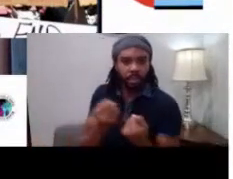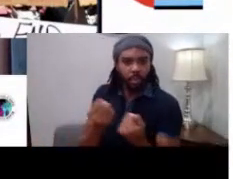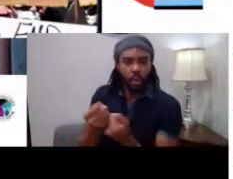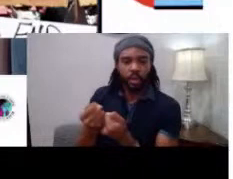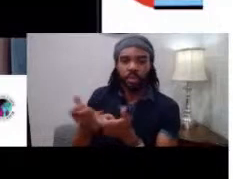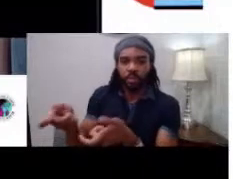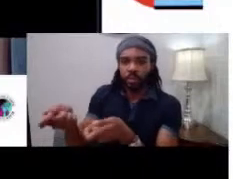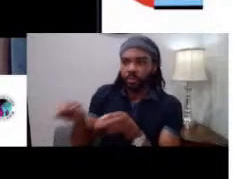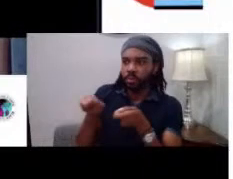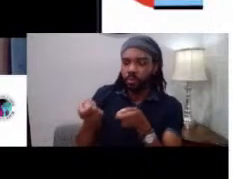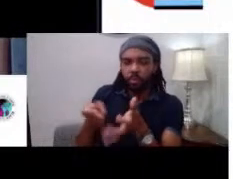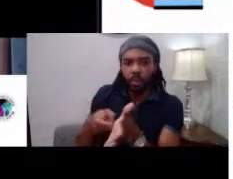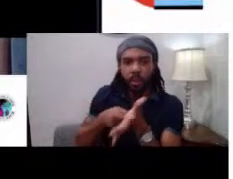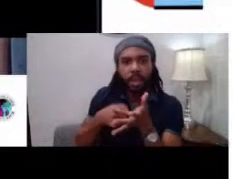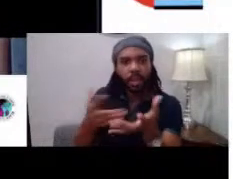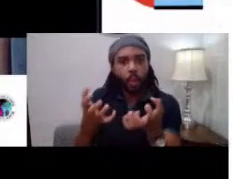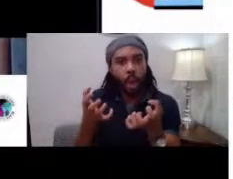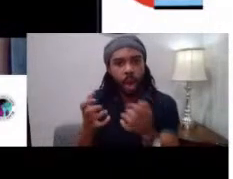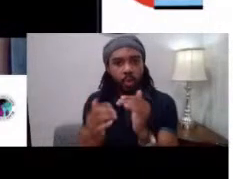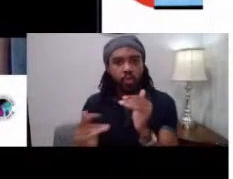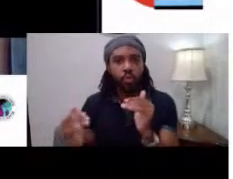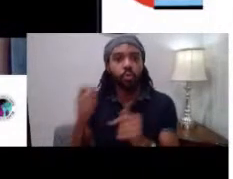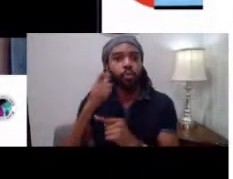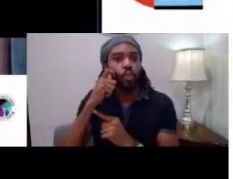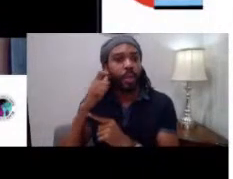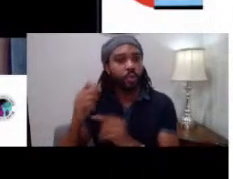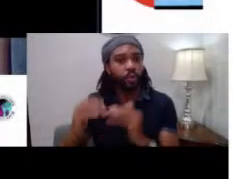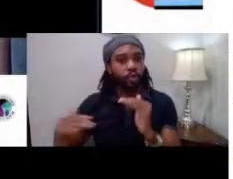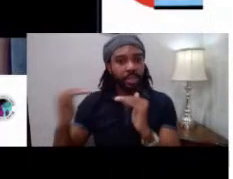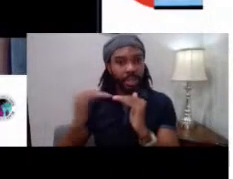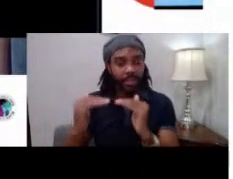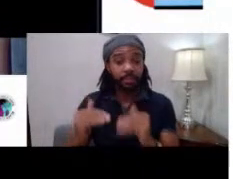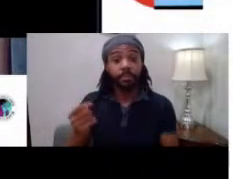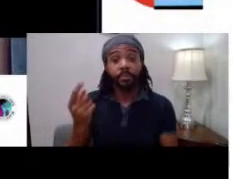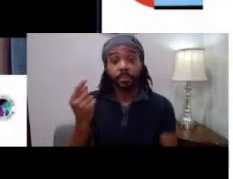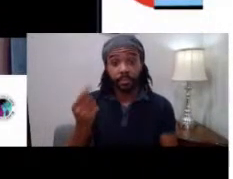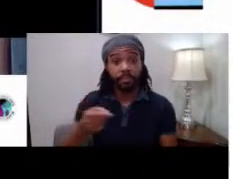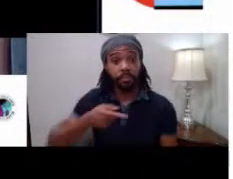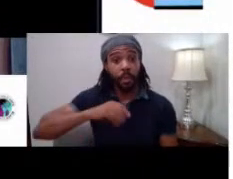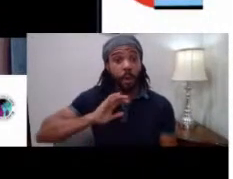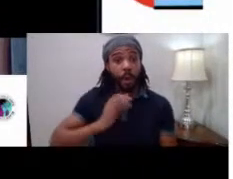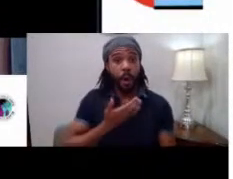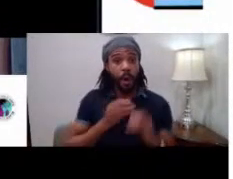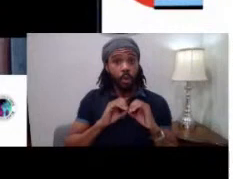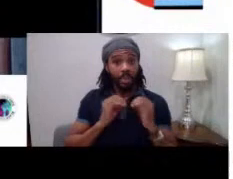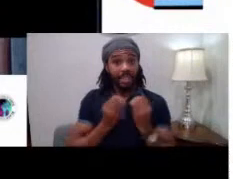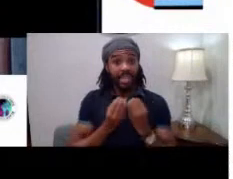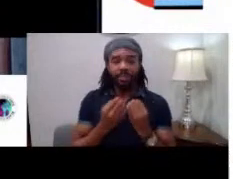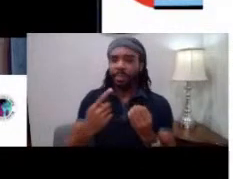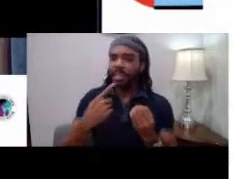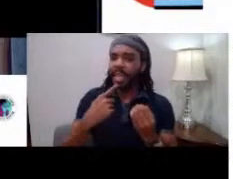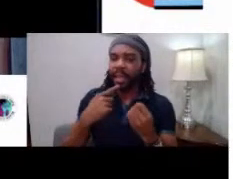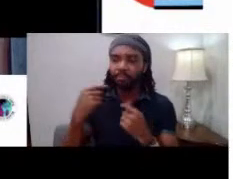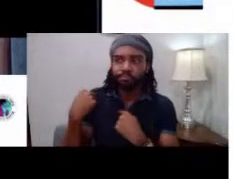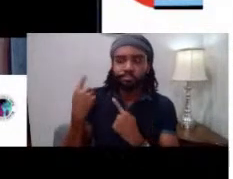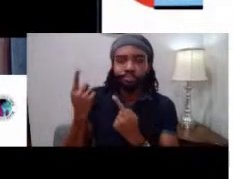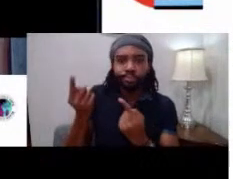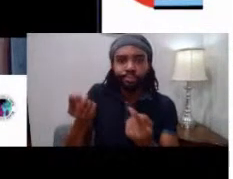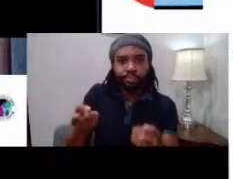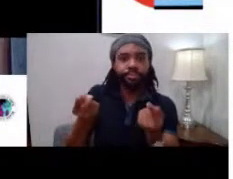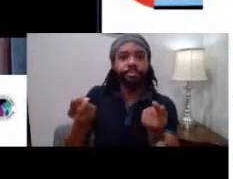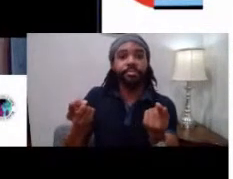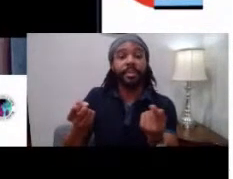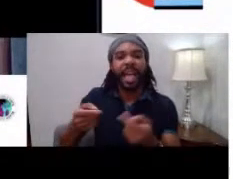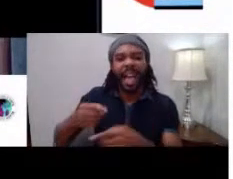justice. At AAPF, we have been saying all along that a defensive